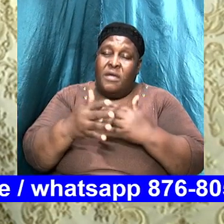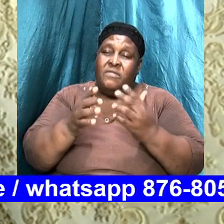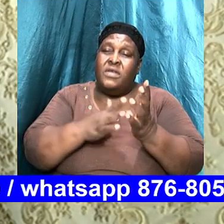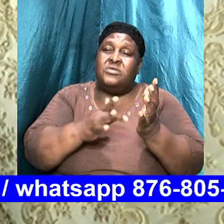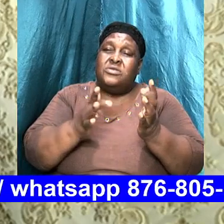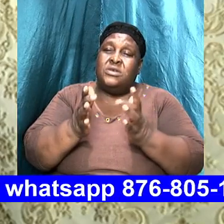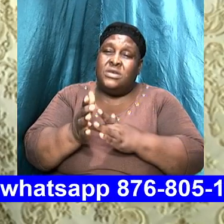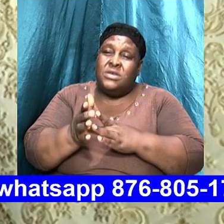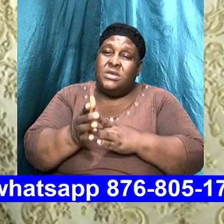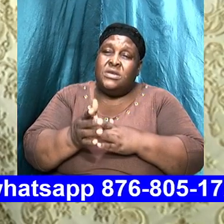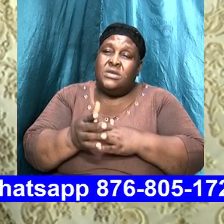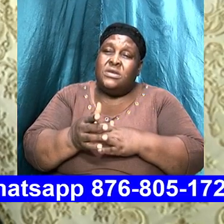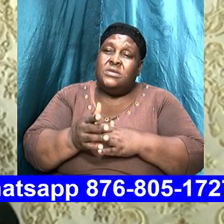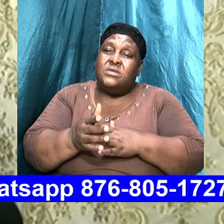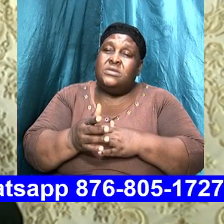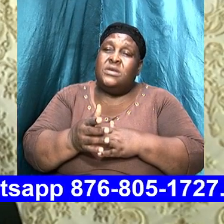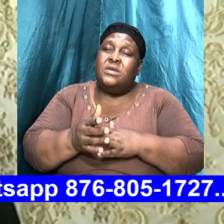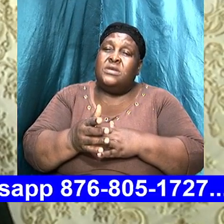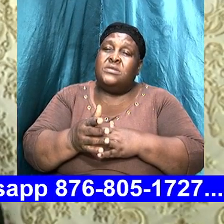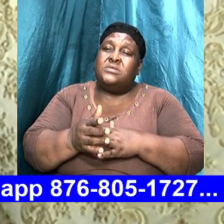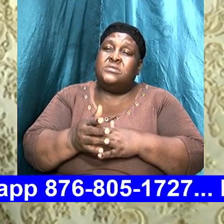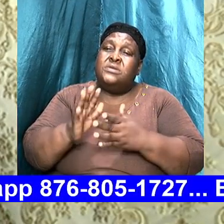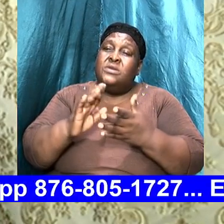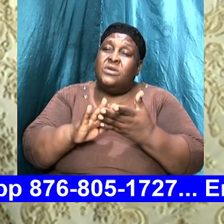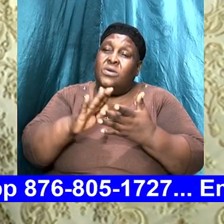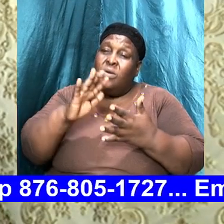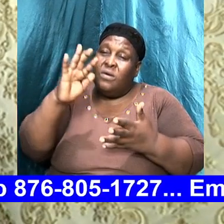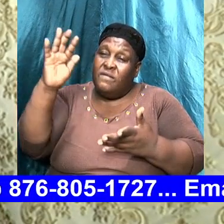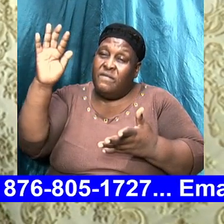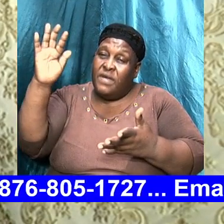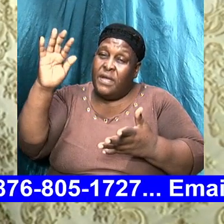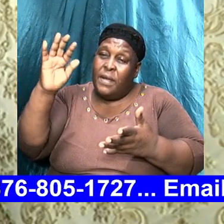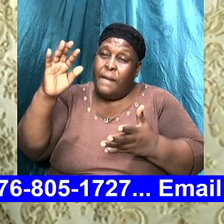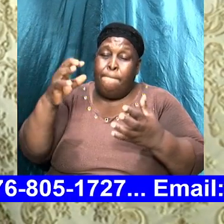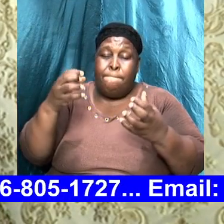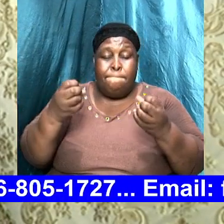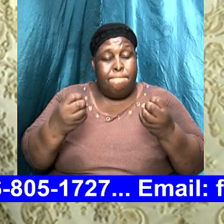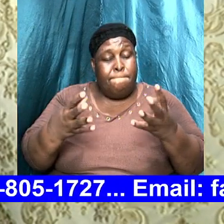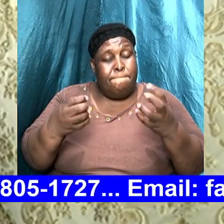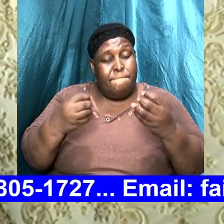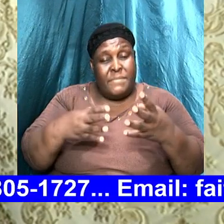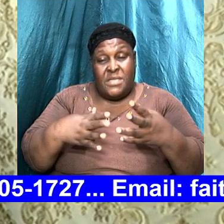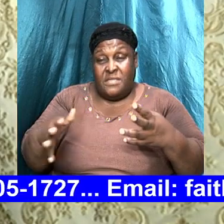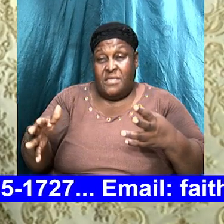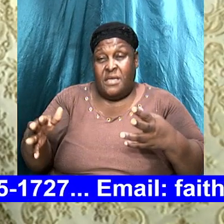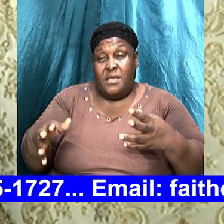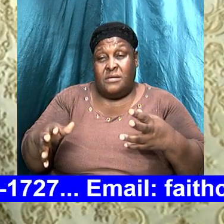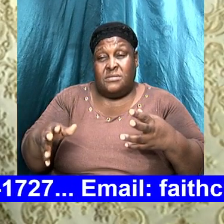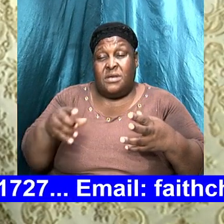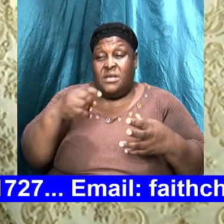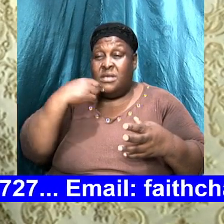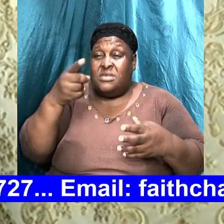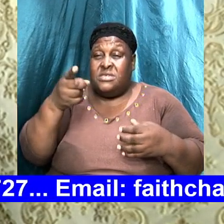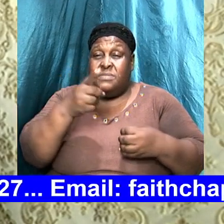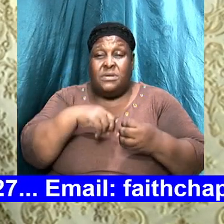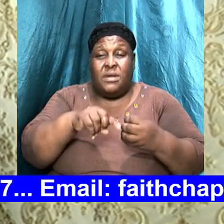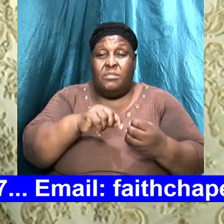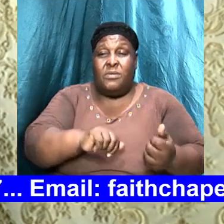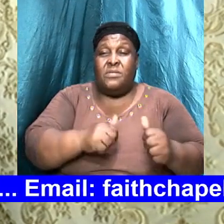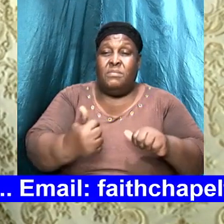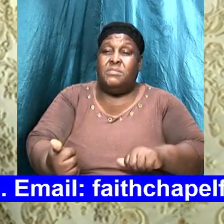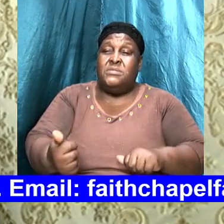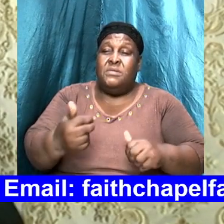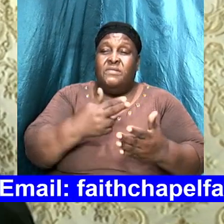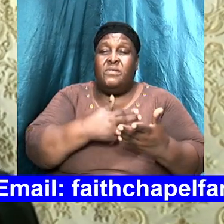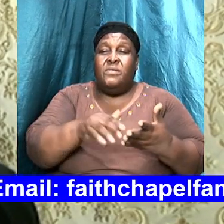so like we've been saying there's a whole lot of things that we could talk about the baptism of the Holy Ghost or probably about two or three Bible